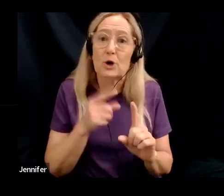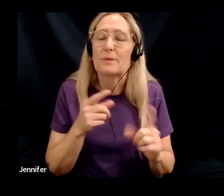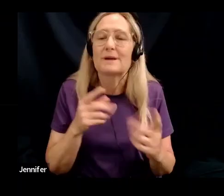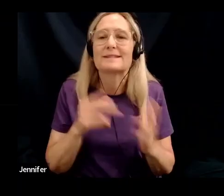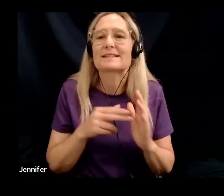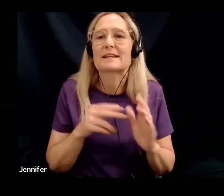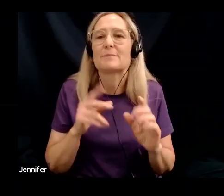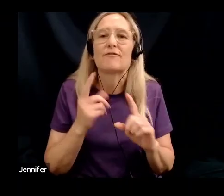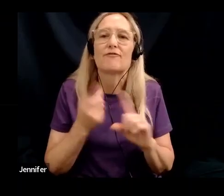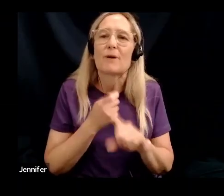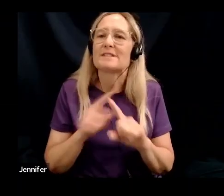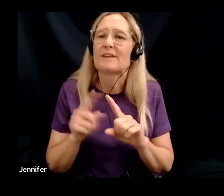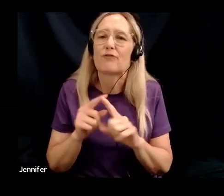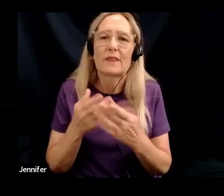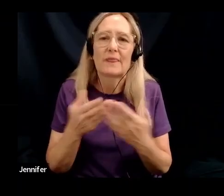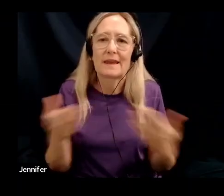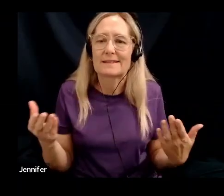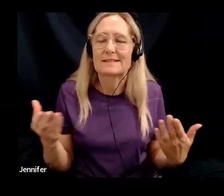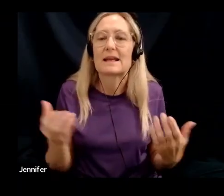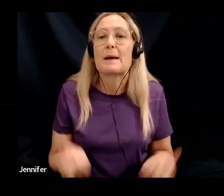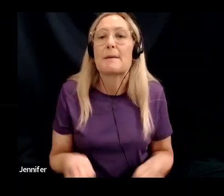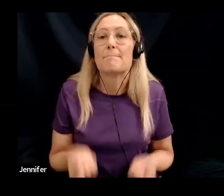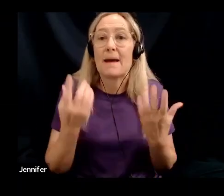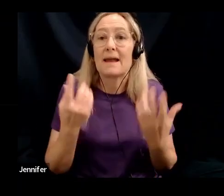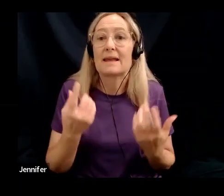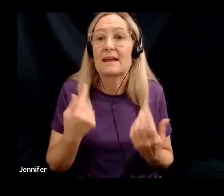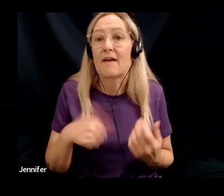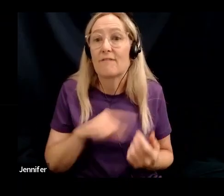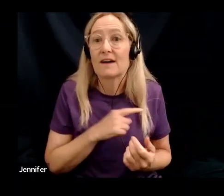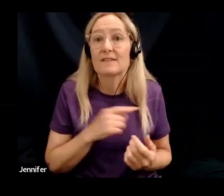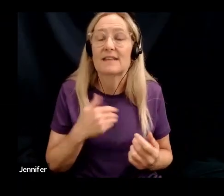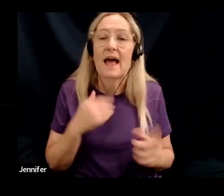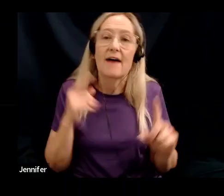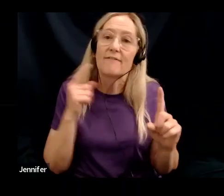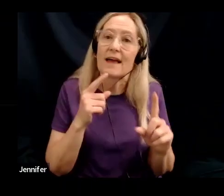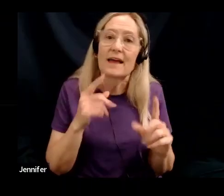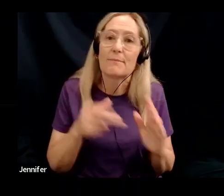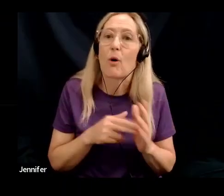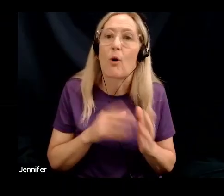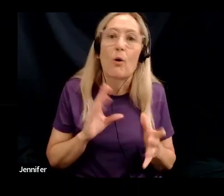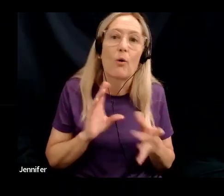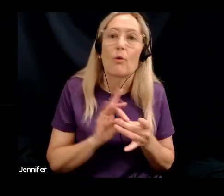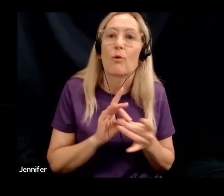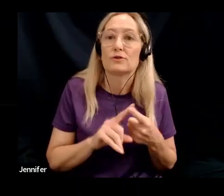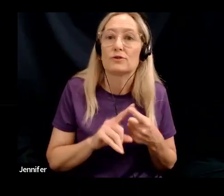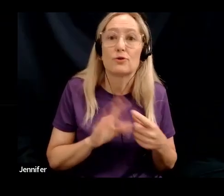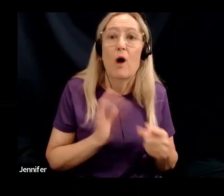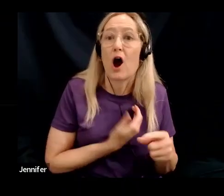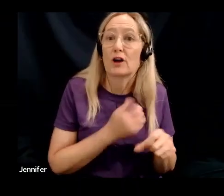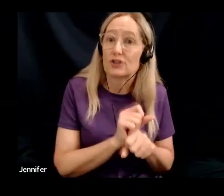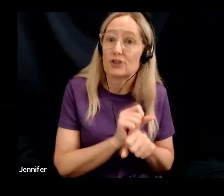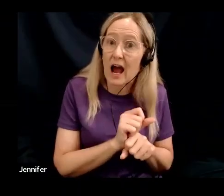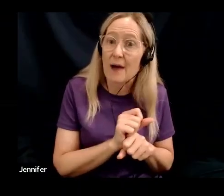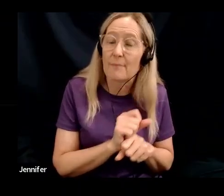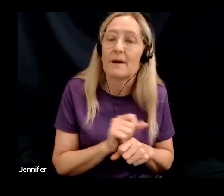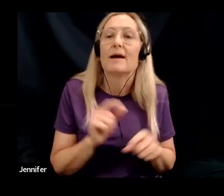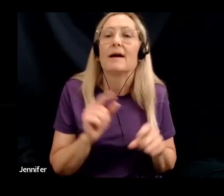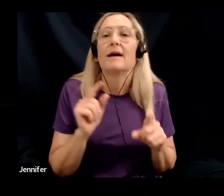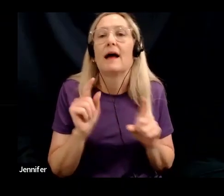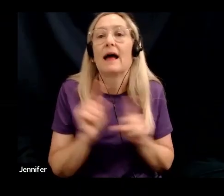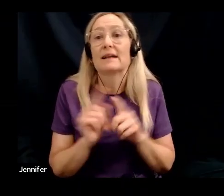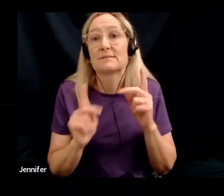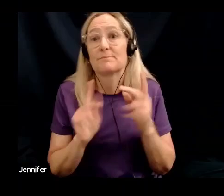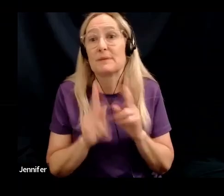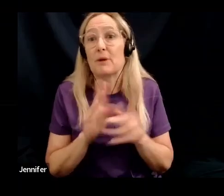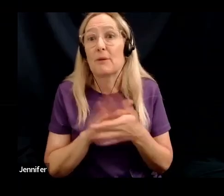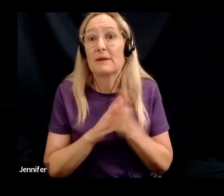different spaces, right? Many of us, I think, put a purpose attached to our job. And maybe as people